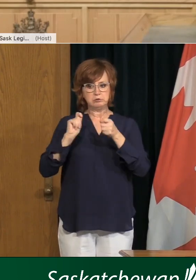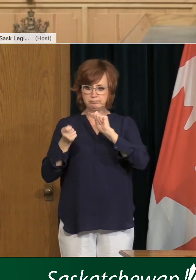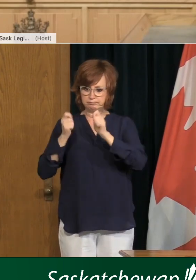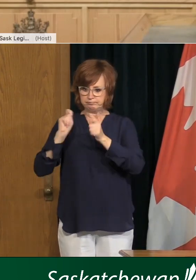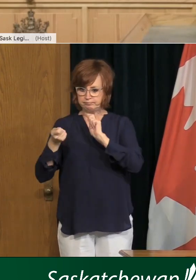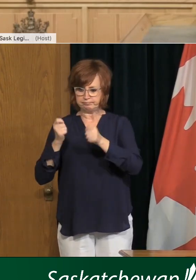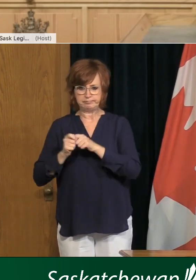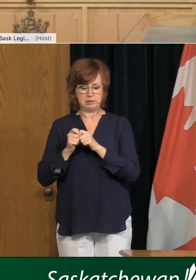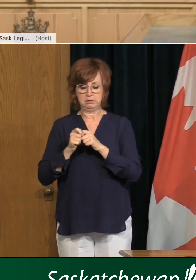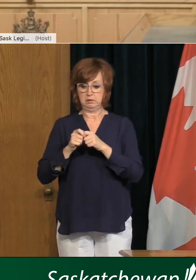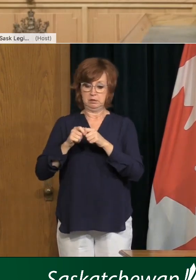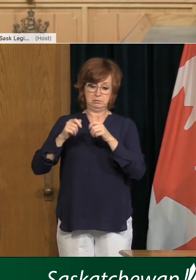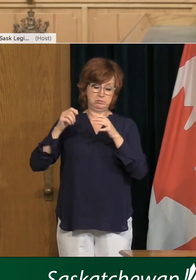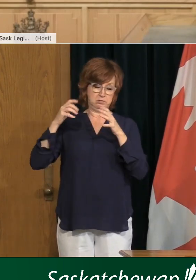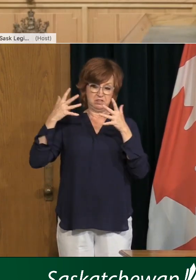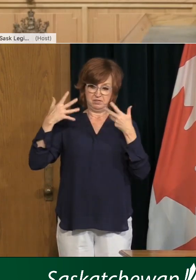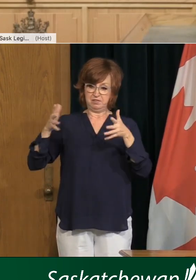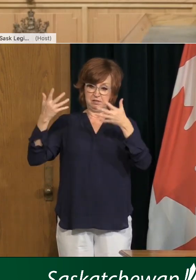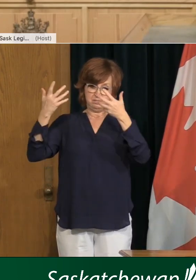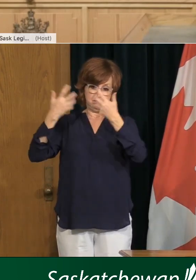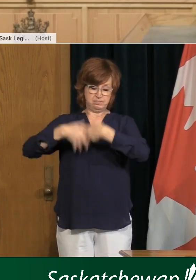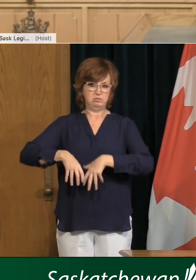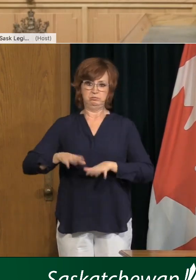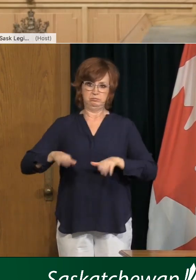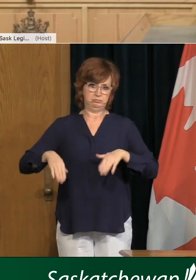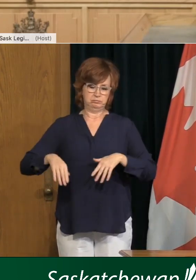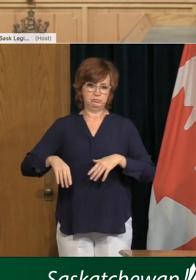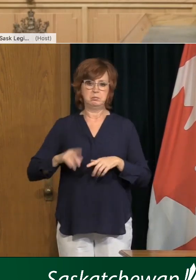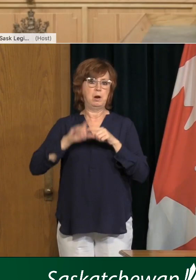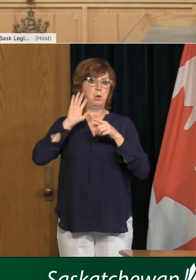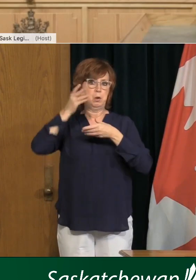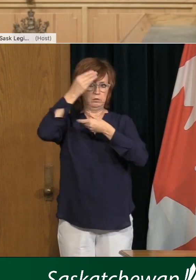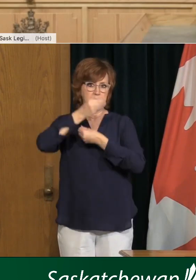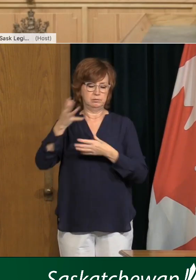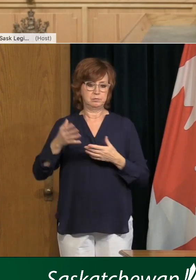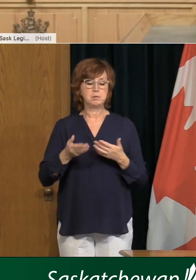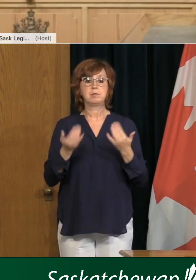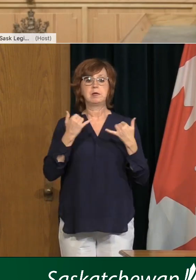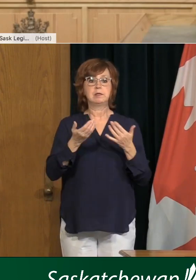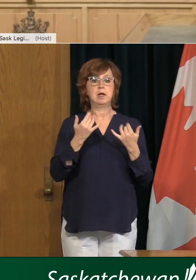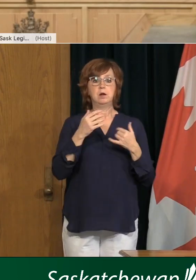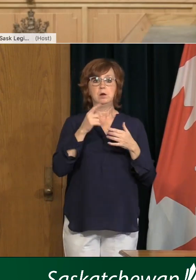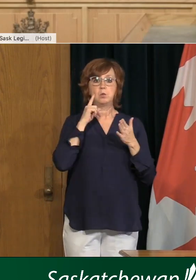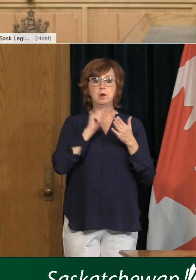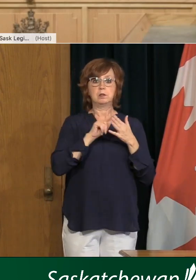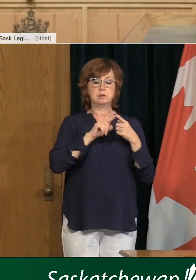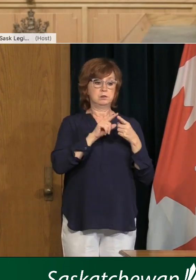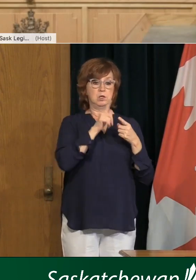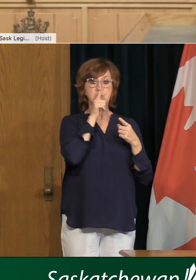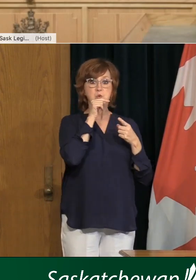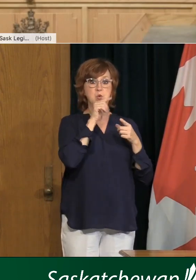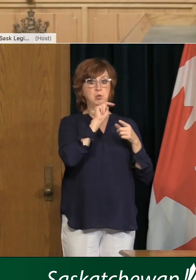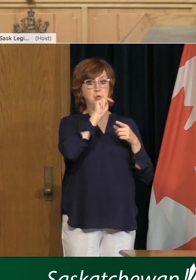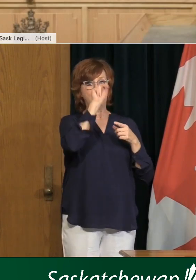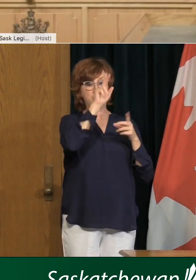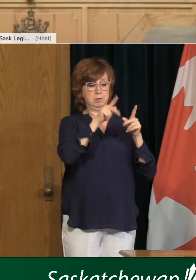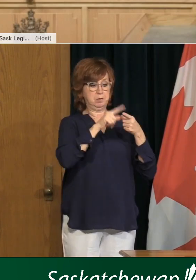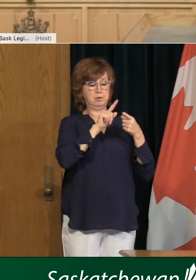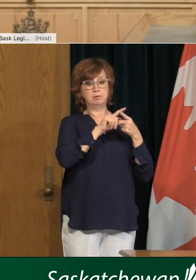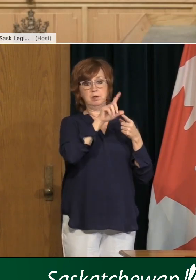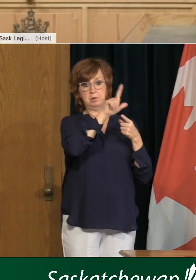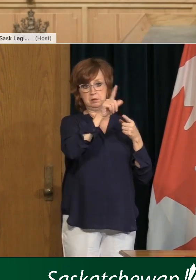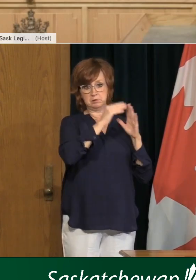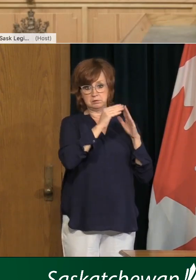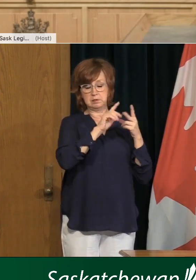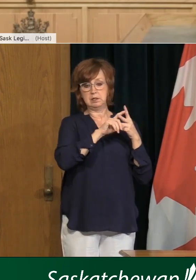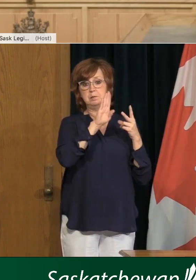information as it becomes available. I'd like to acknowledge the patients, families, staff, physicians in our northern communities of Loche, Beauval, Prince